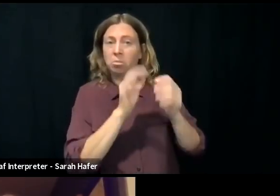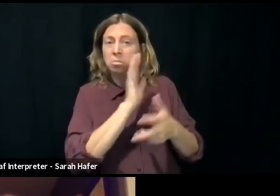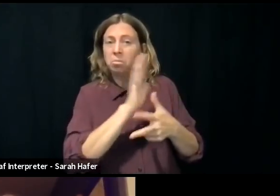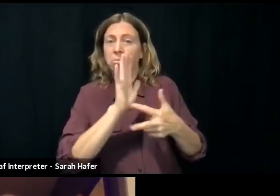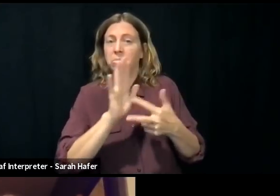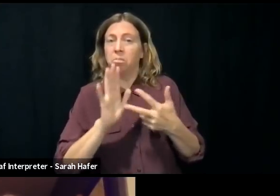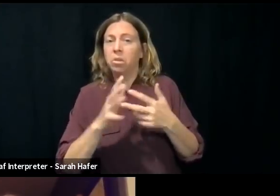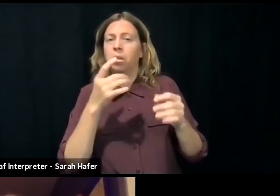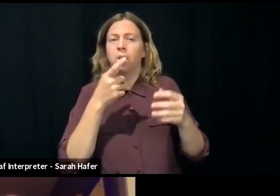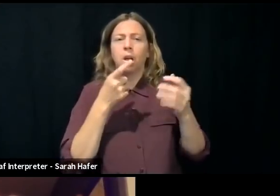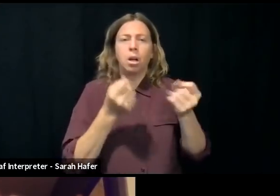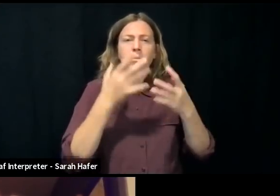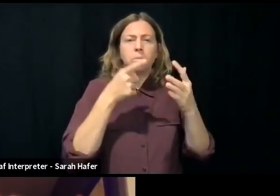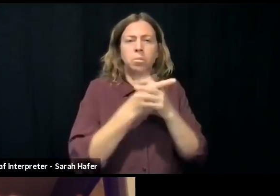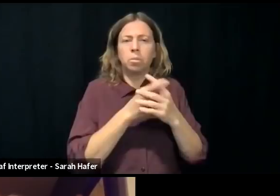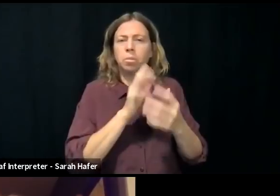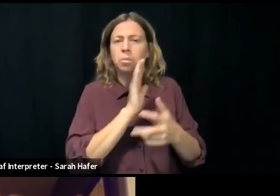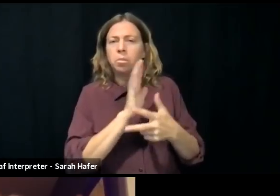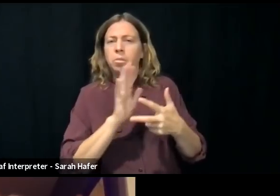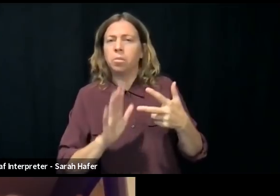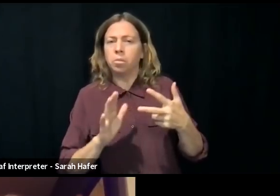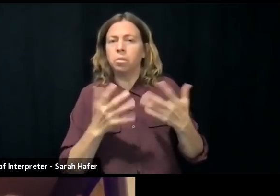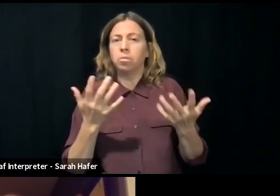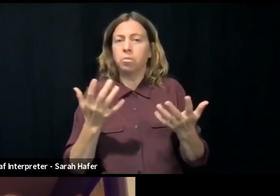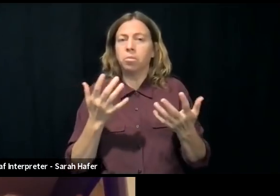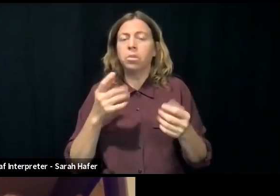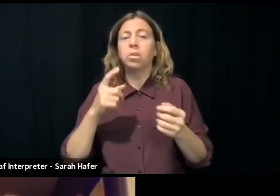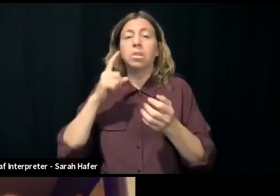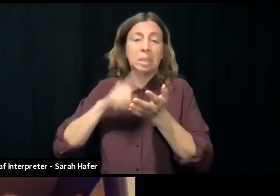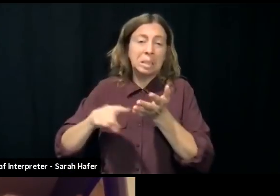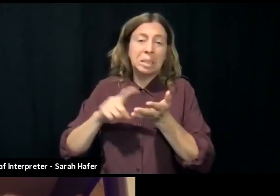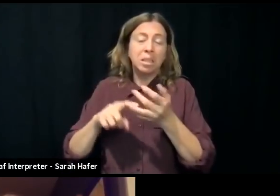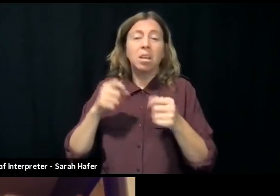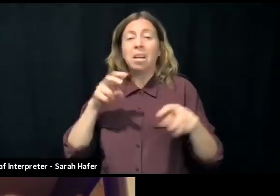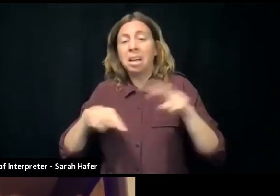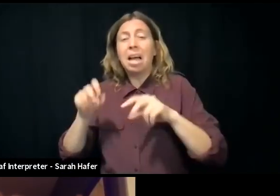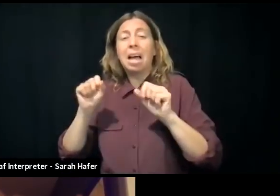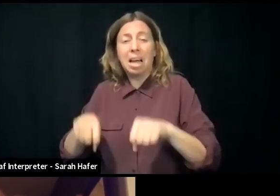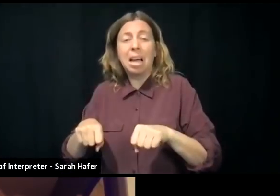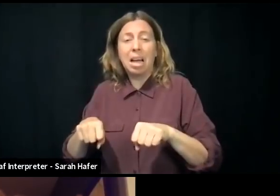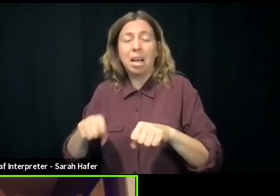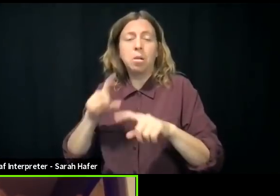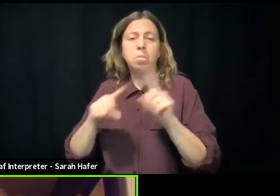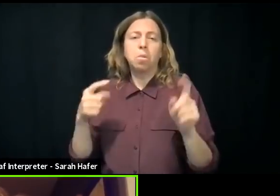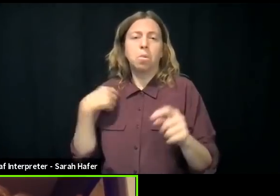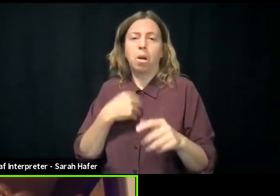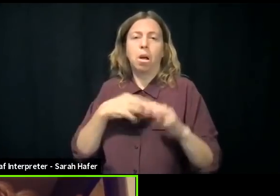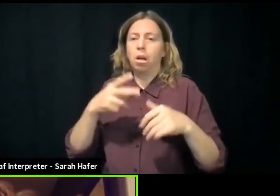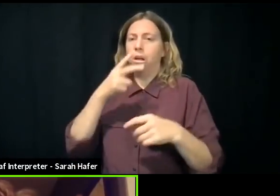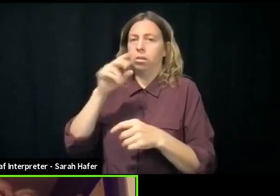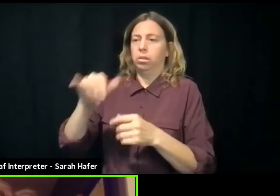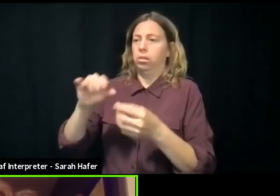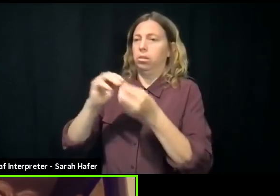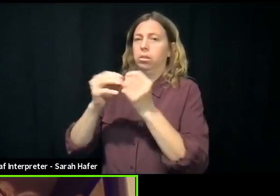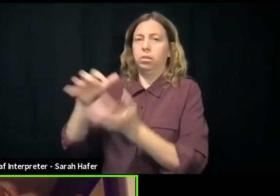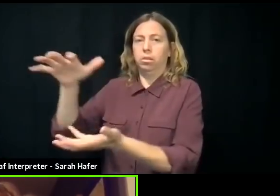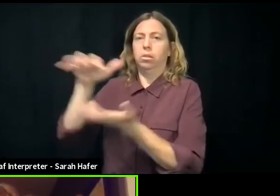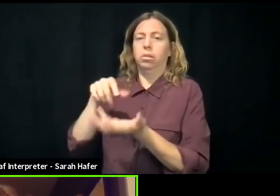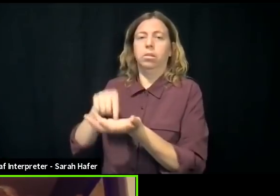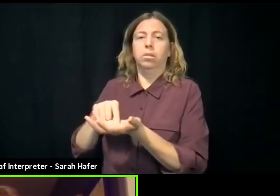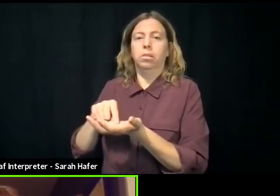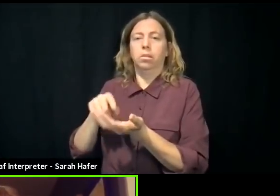figure that out given the low number of cases, 1,009, as Dean just mentioned. And again, I don't have those specific numbers,